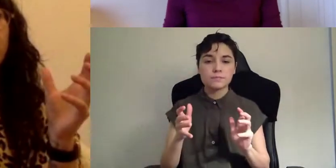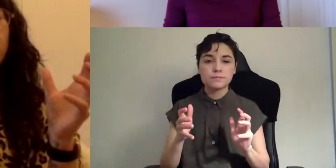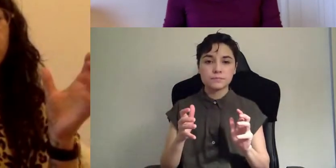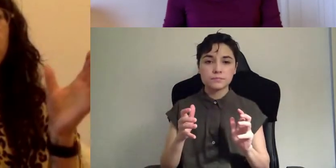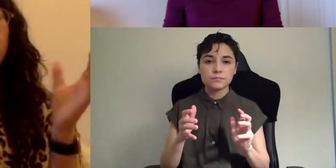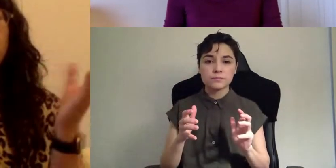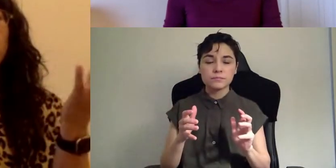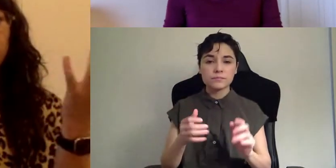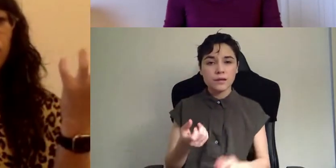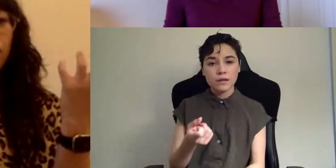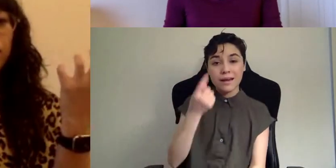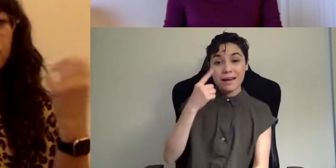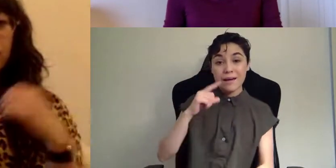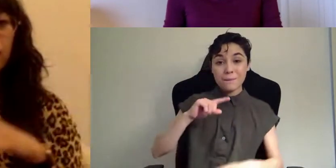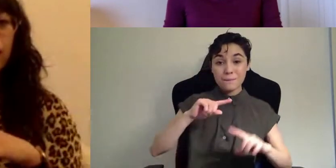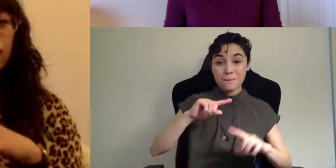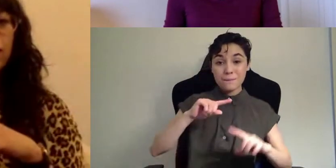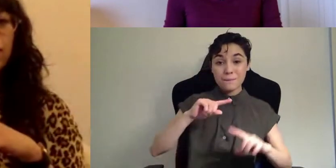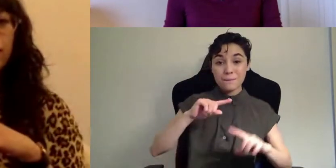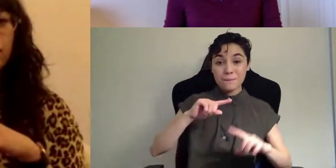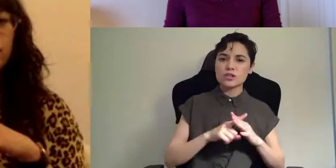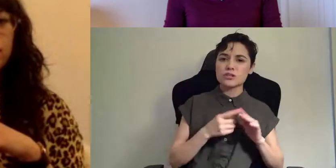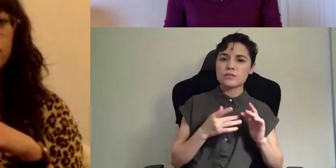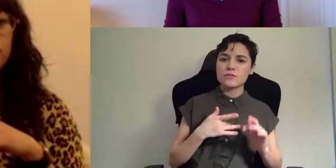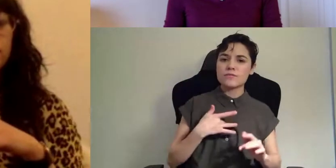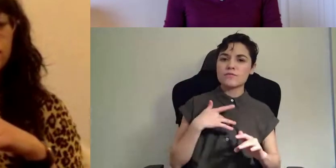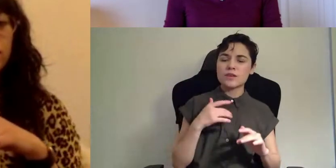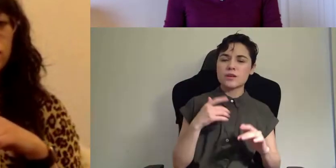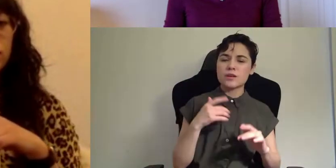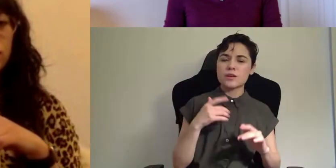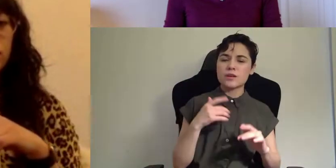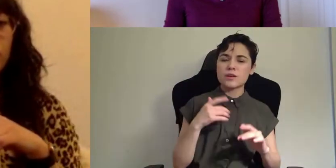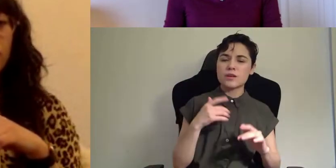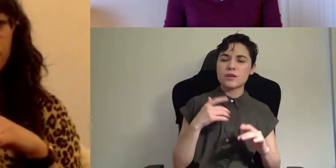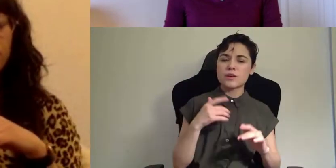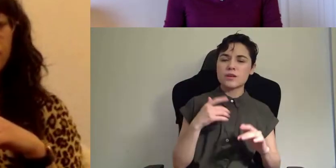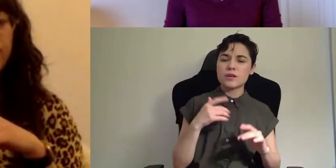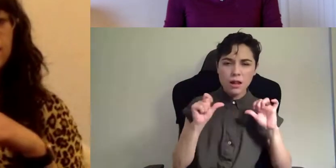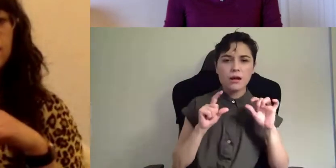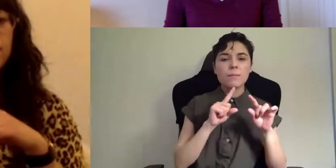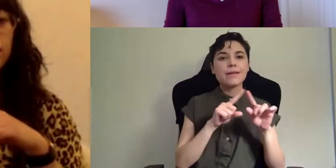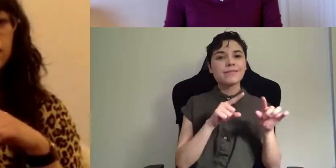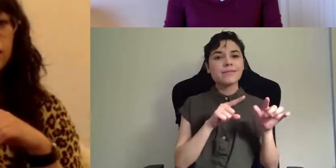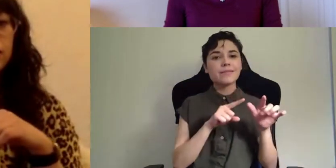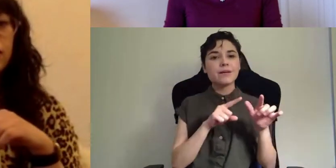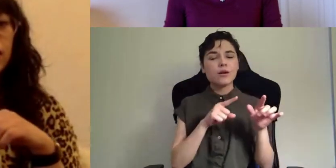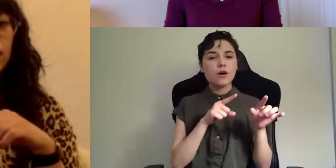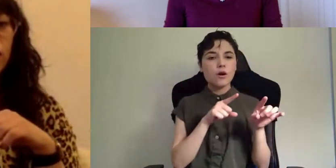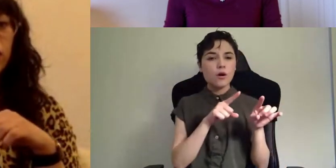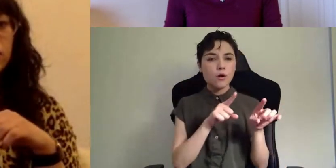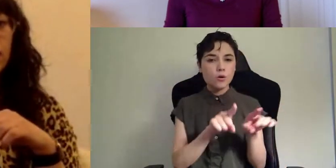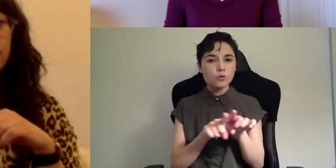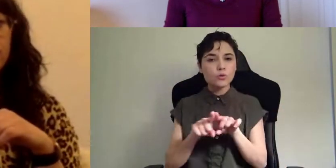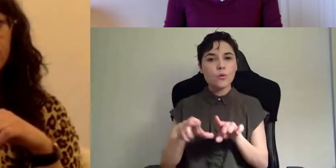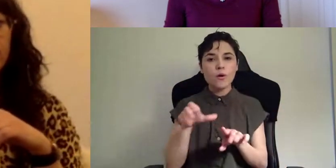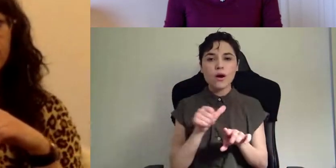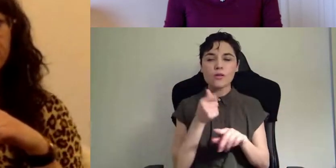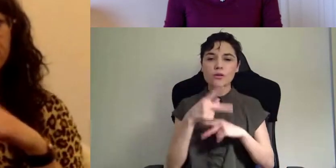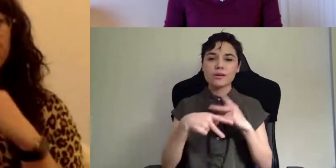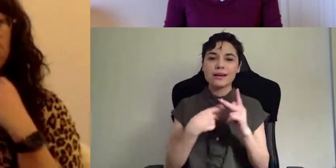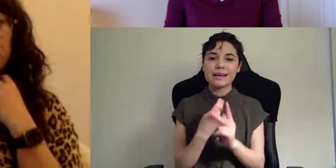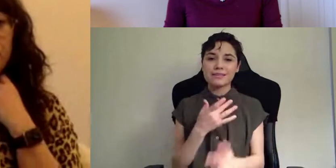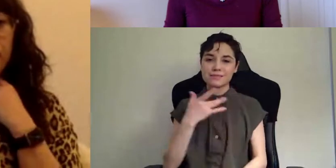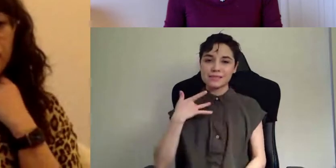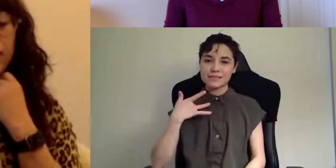to be loud, and then there are a million other possible sensations and probably things that are existing alongside of the